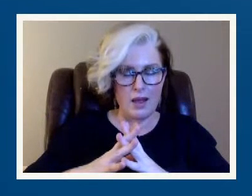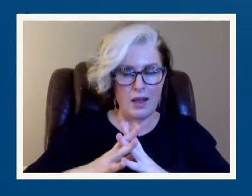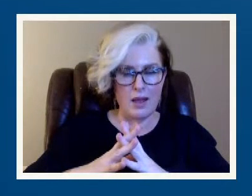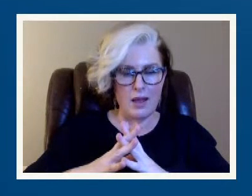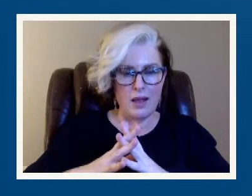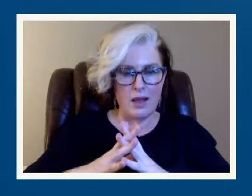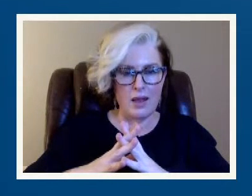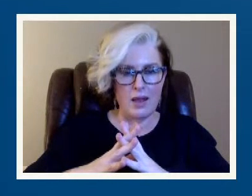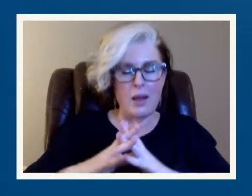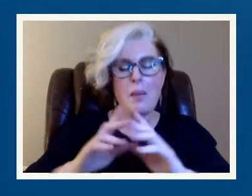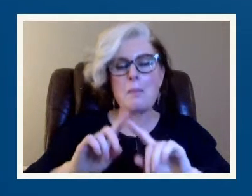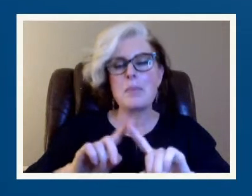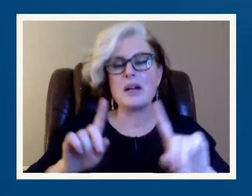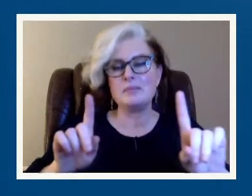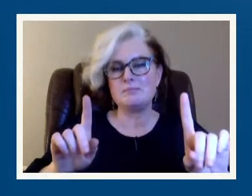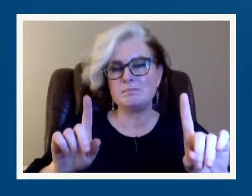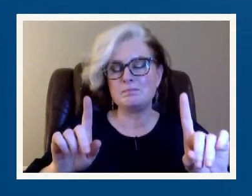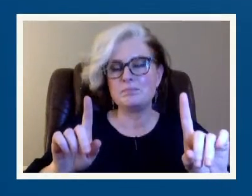But you know what?